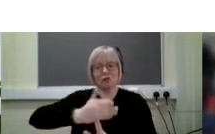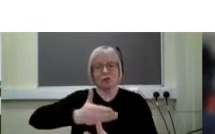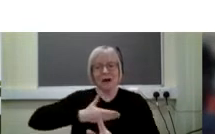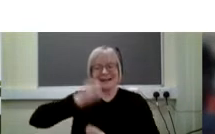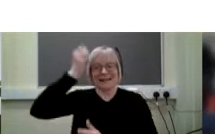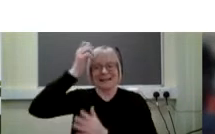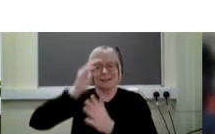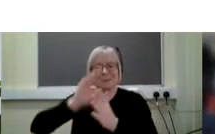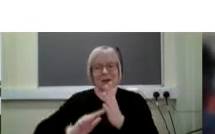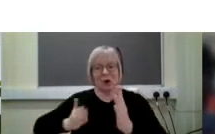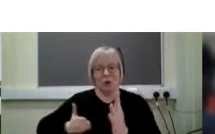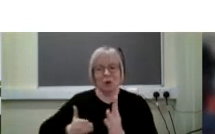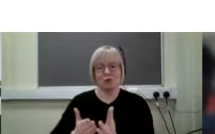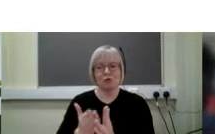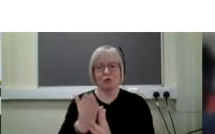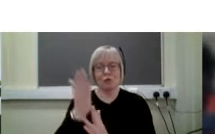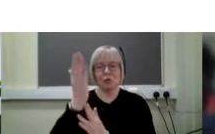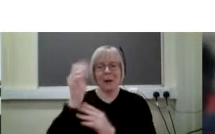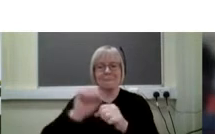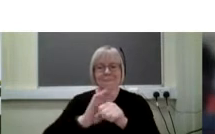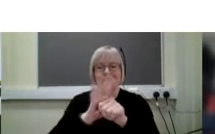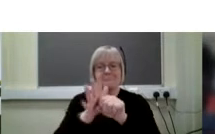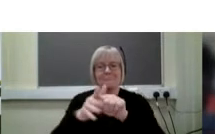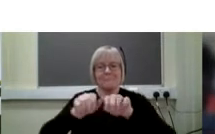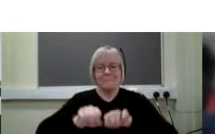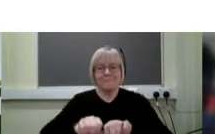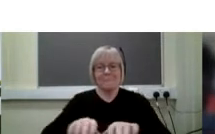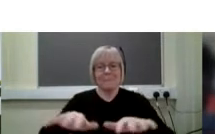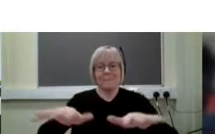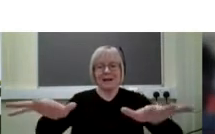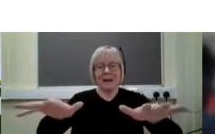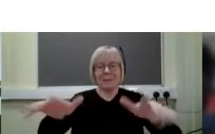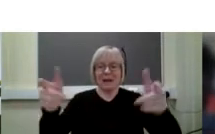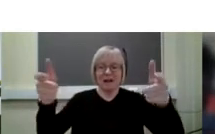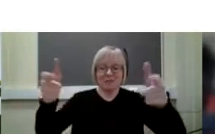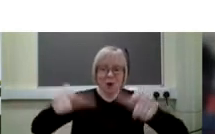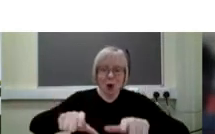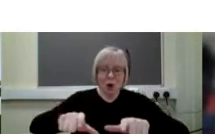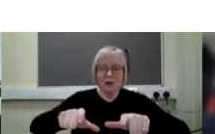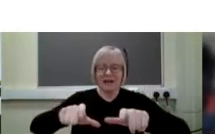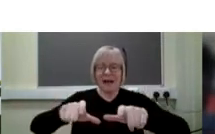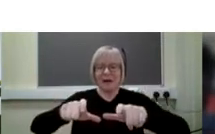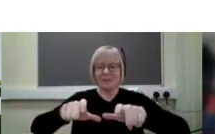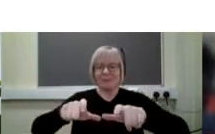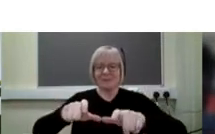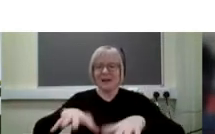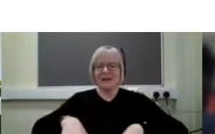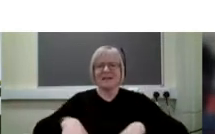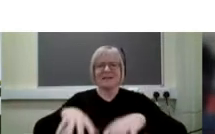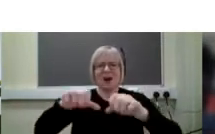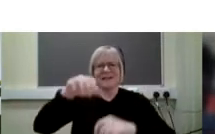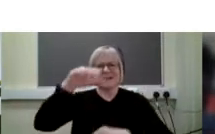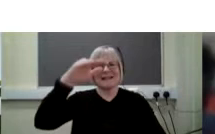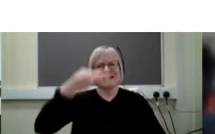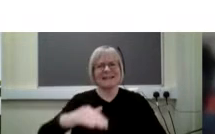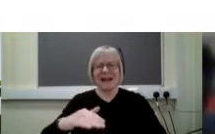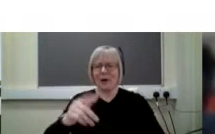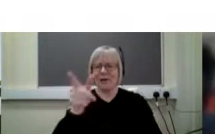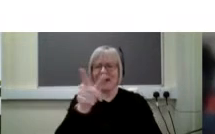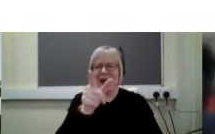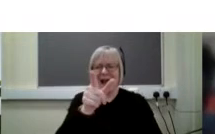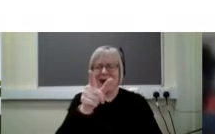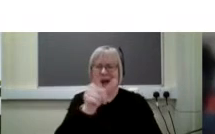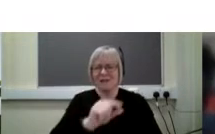throughout the pandemic. Pandemic's lockdown features started in South Africa approximately